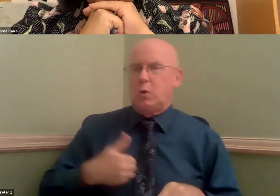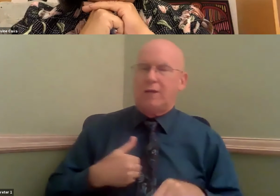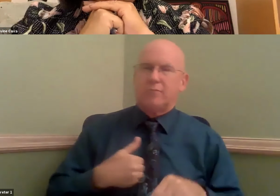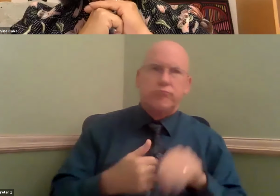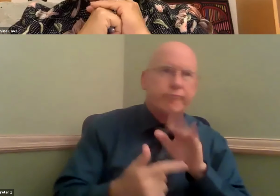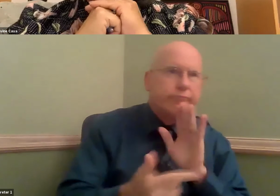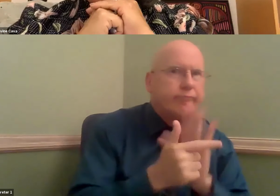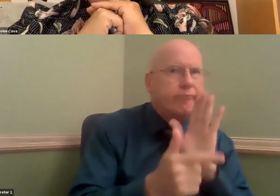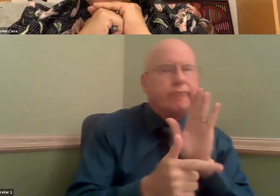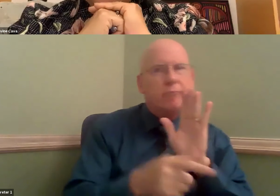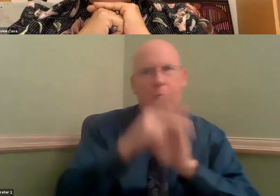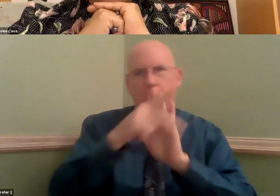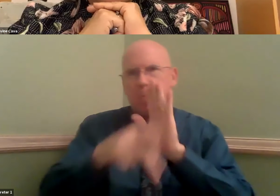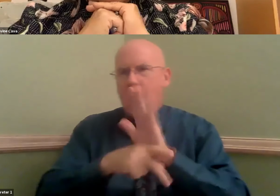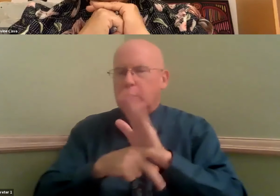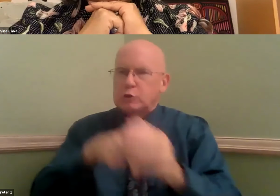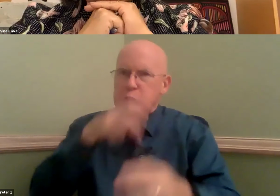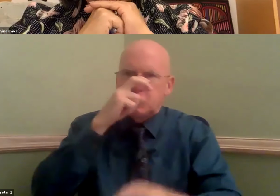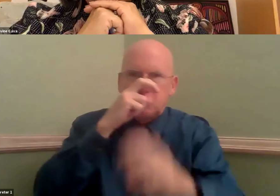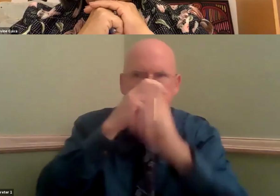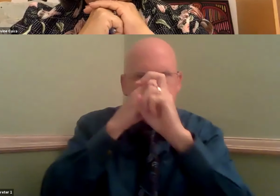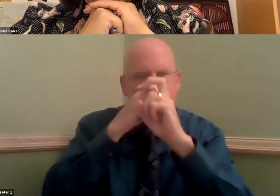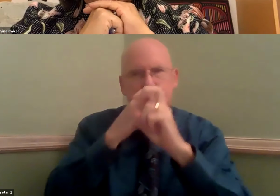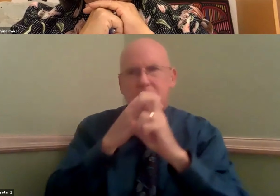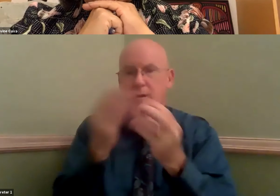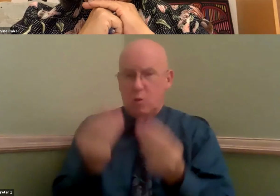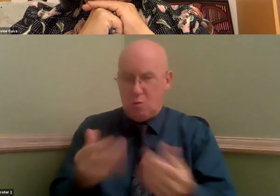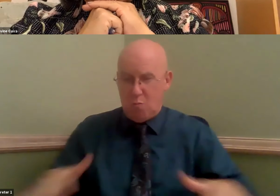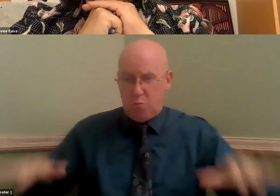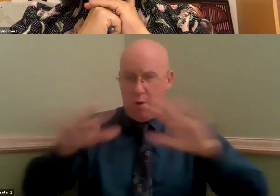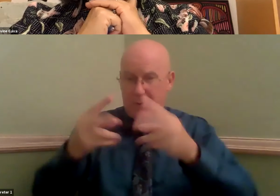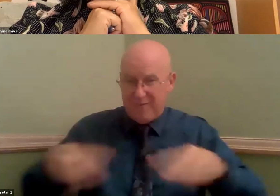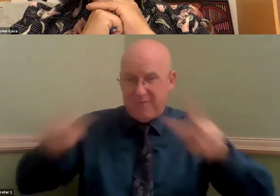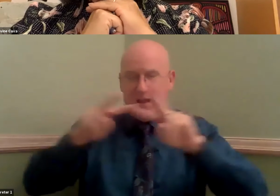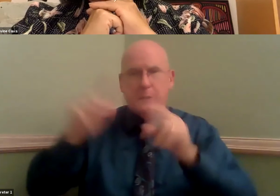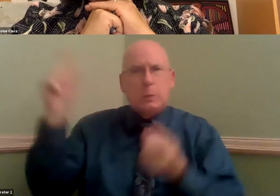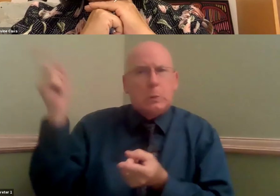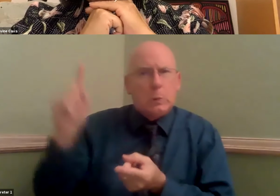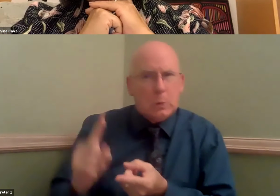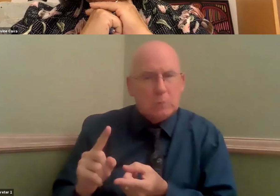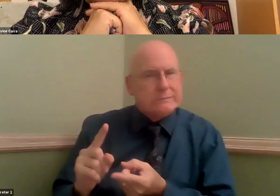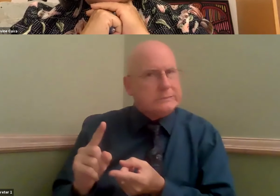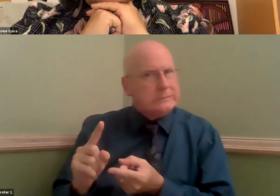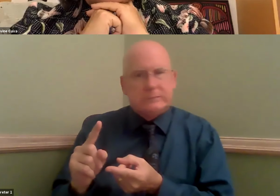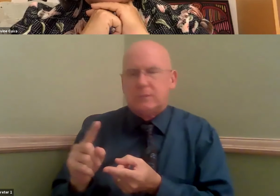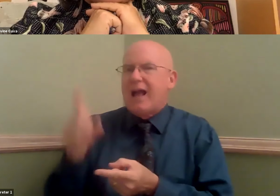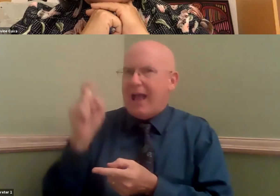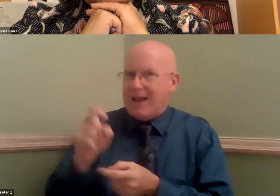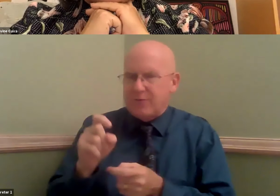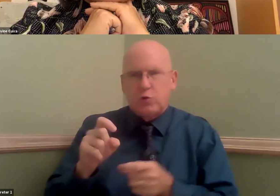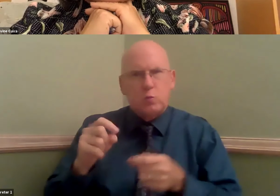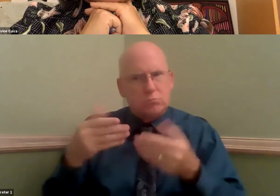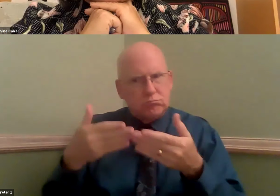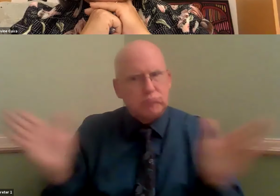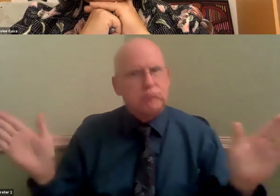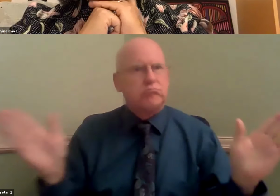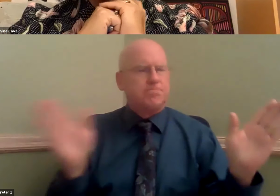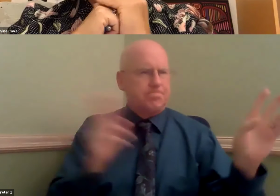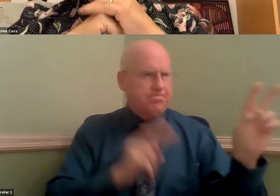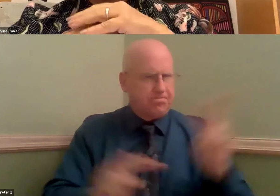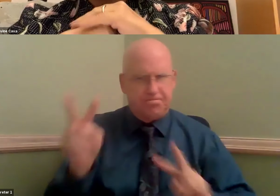that are crippling, that devaluate properties in many cases. This has to be dealt with in a comprehensive kind of way, in a very